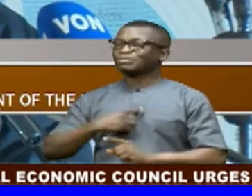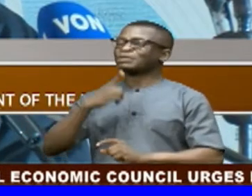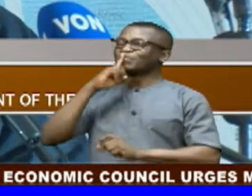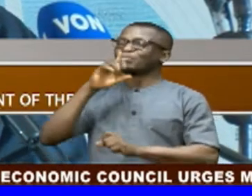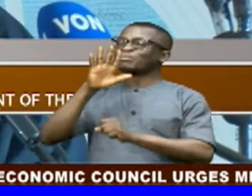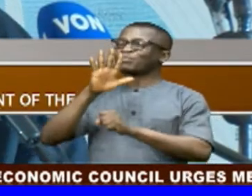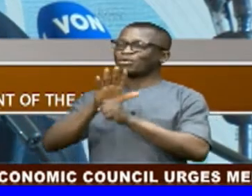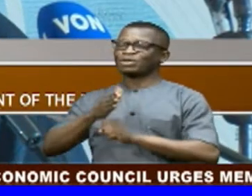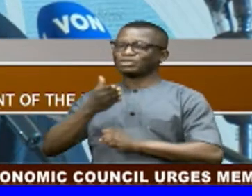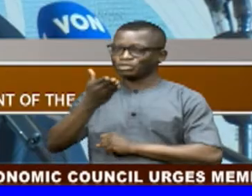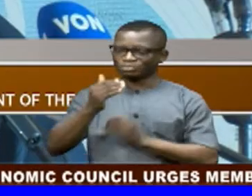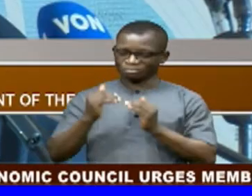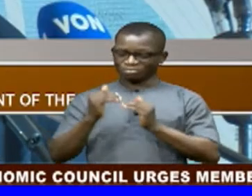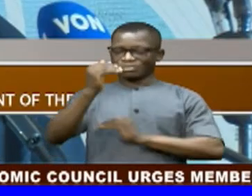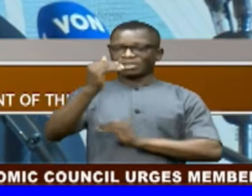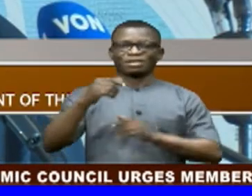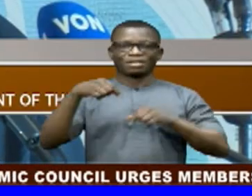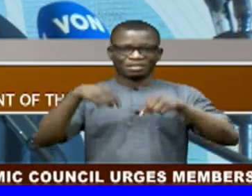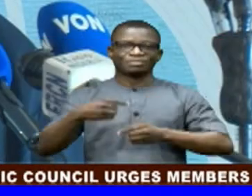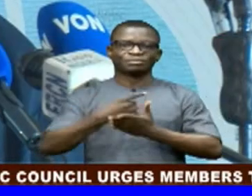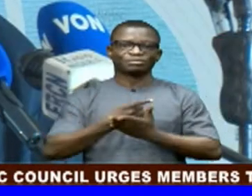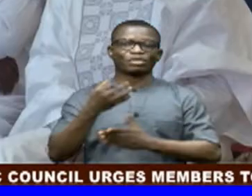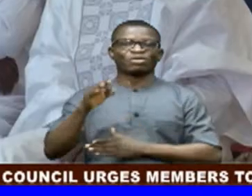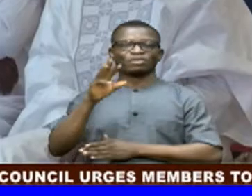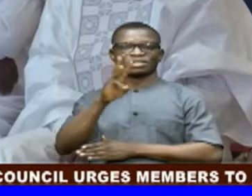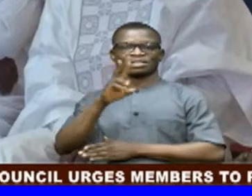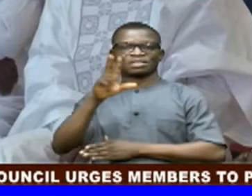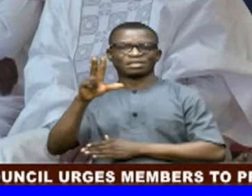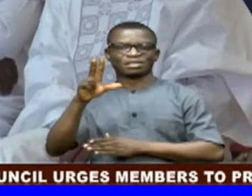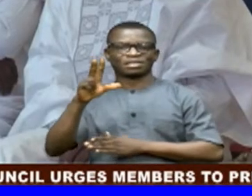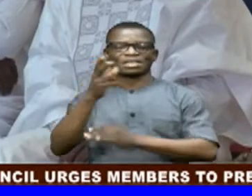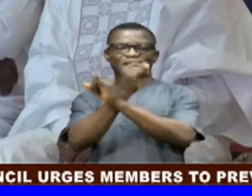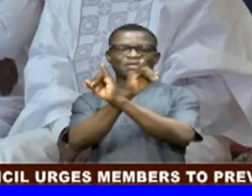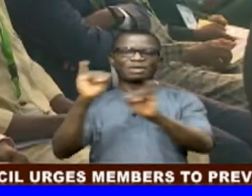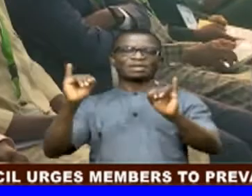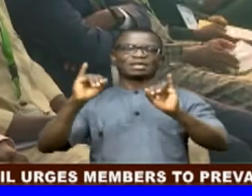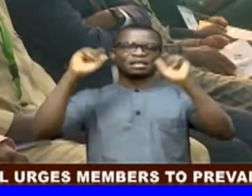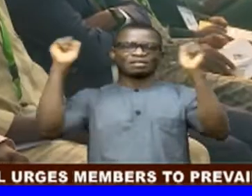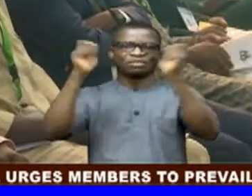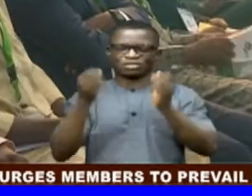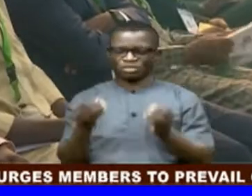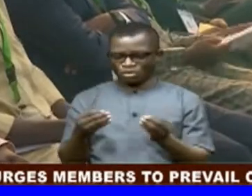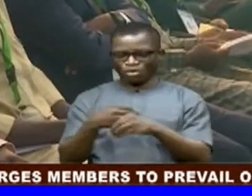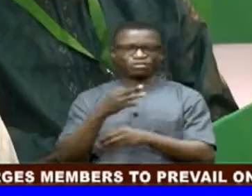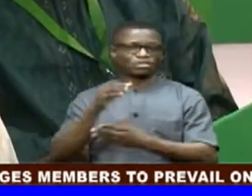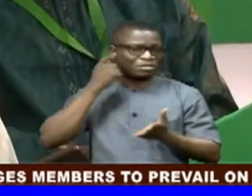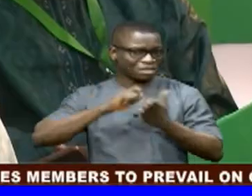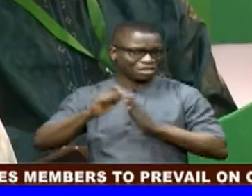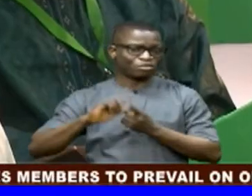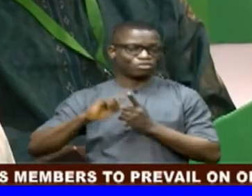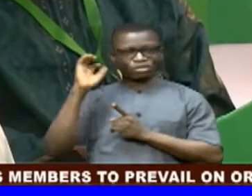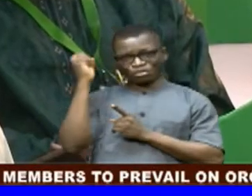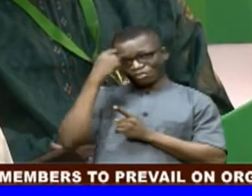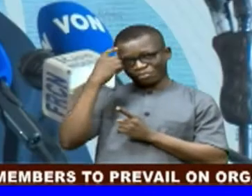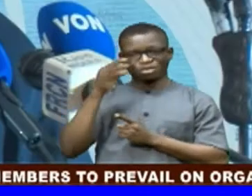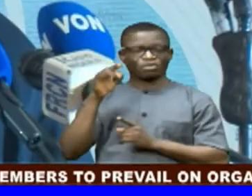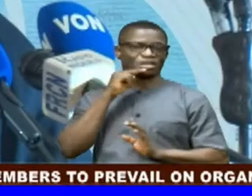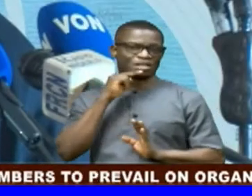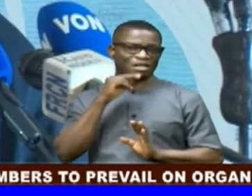that beyond the celebration of the 63rd independence anniversary, the Office of the Secretary to the Government of the Federation has